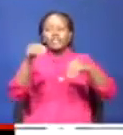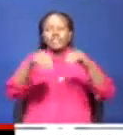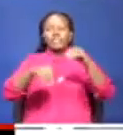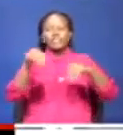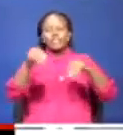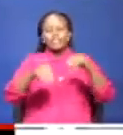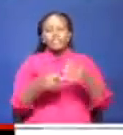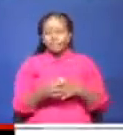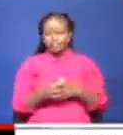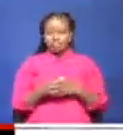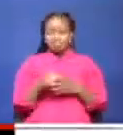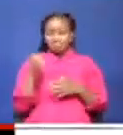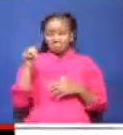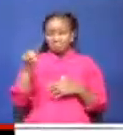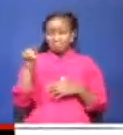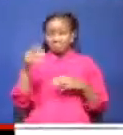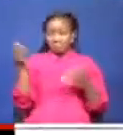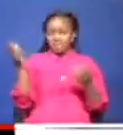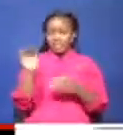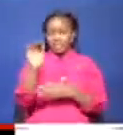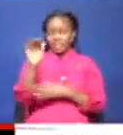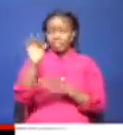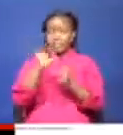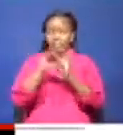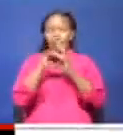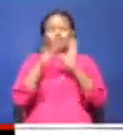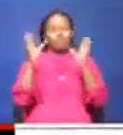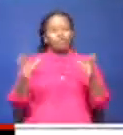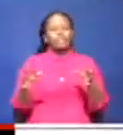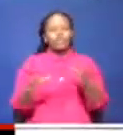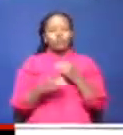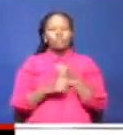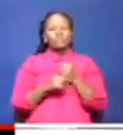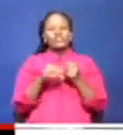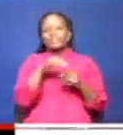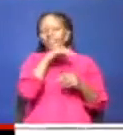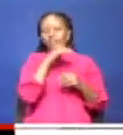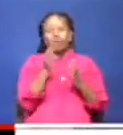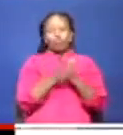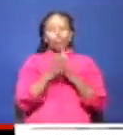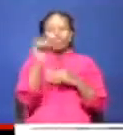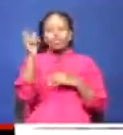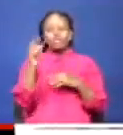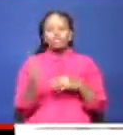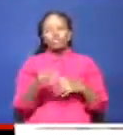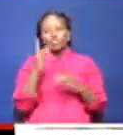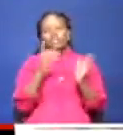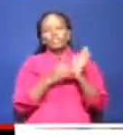It is here that he called on voters to entrust Raila with the region's development.